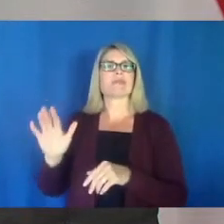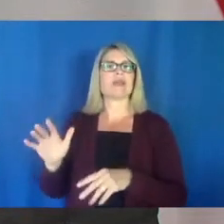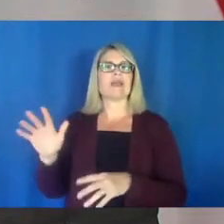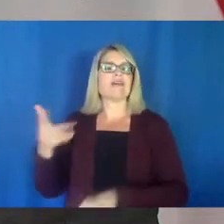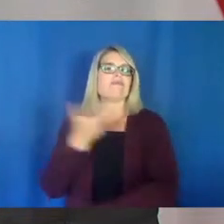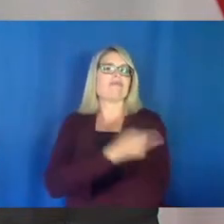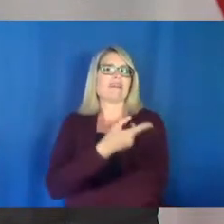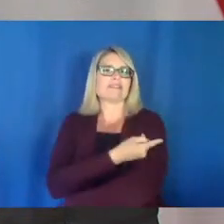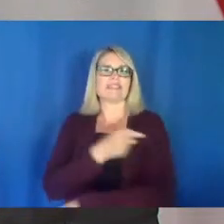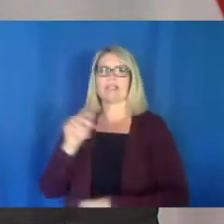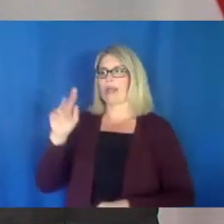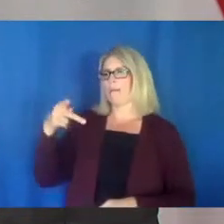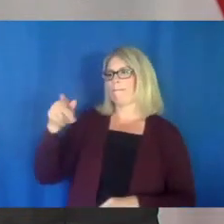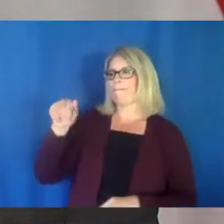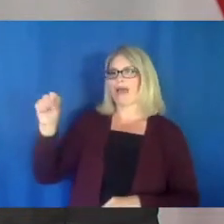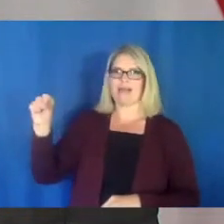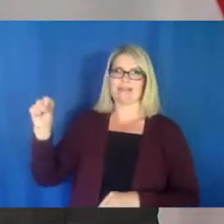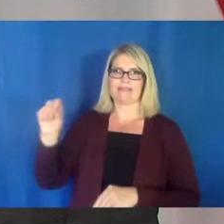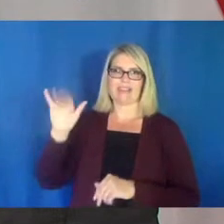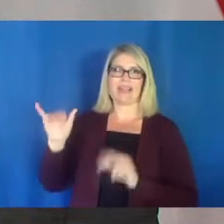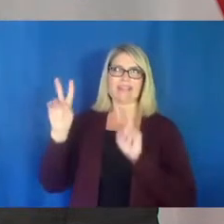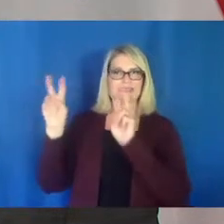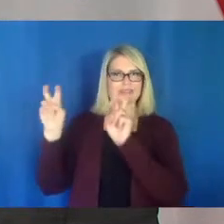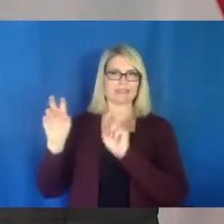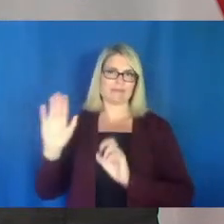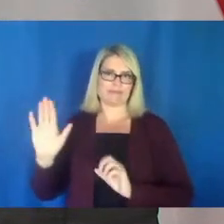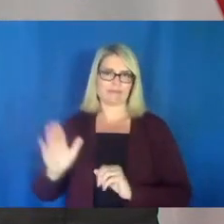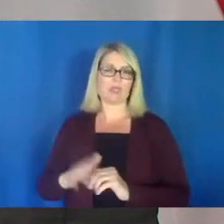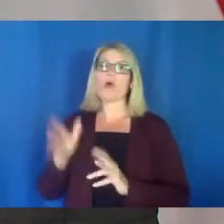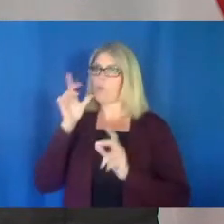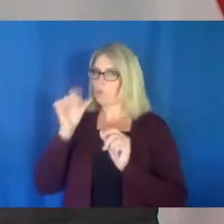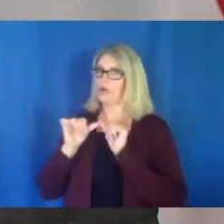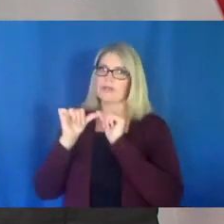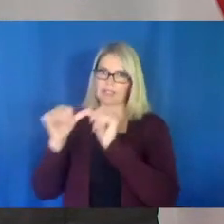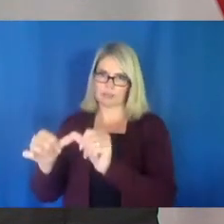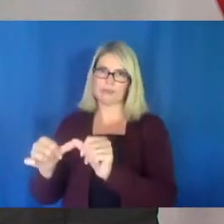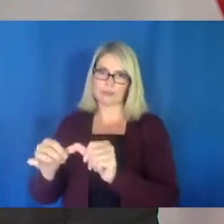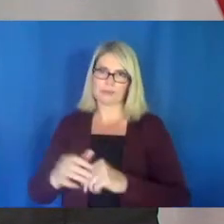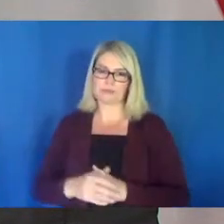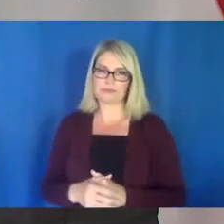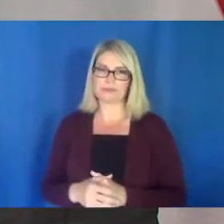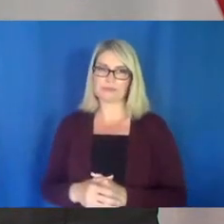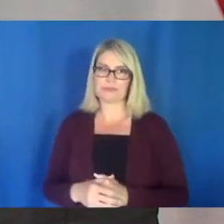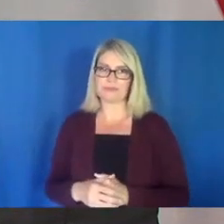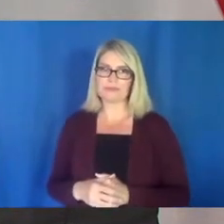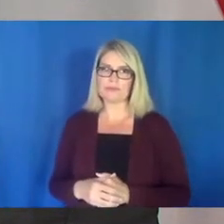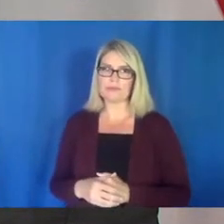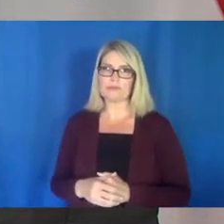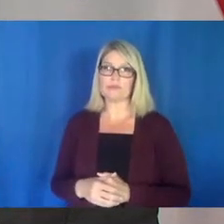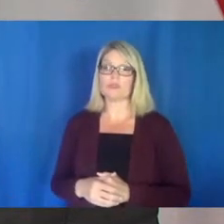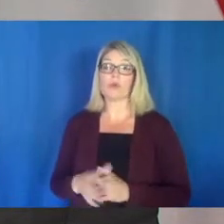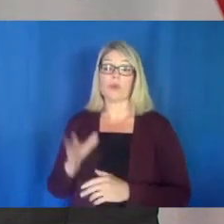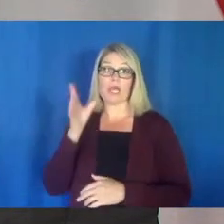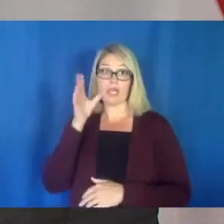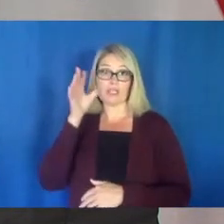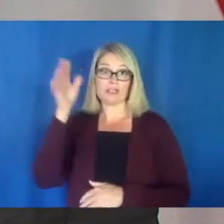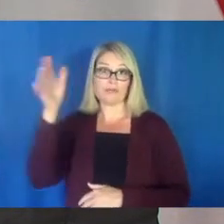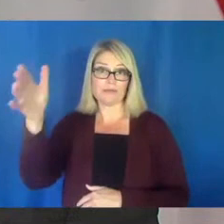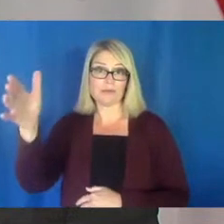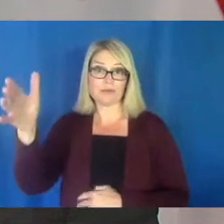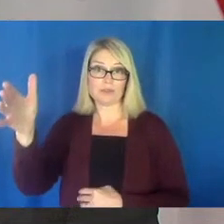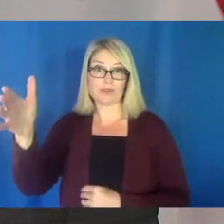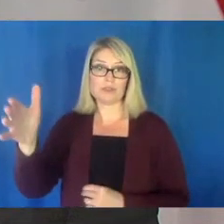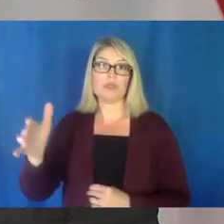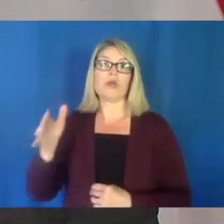pass, for lack of a better word, that will continue. And what we see heading forward would be you would move back and forth